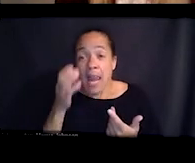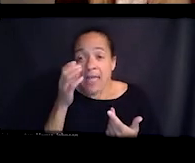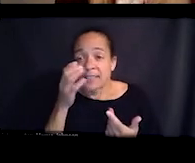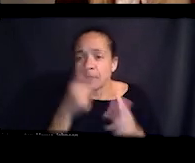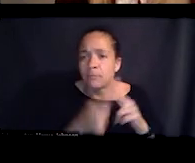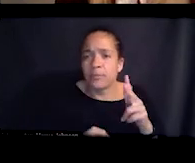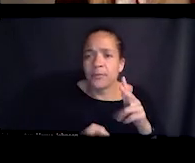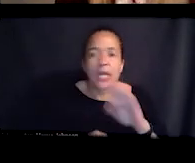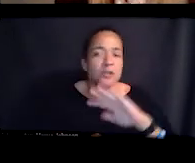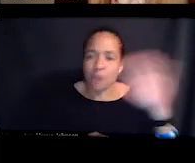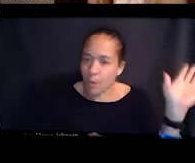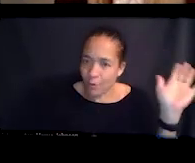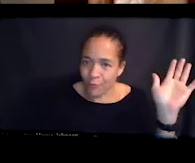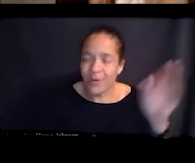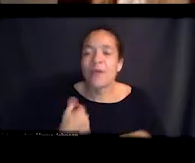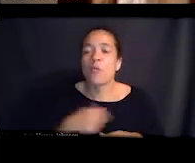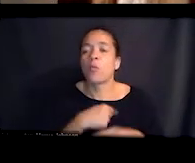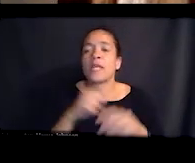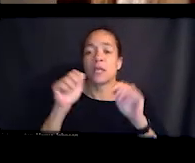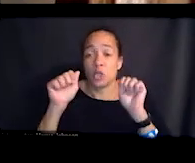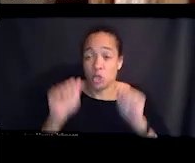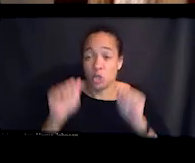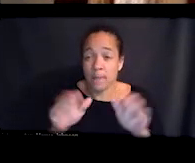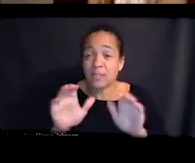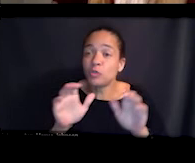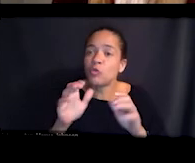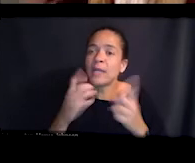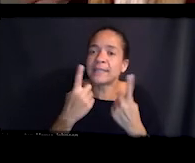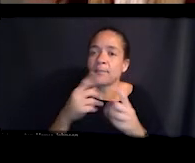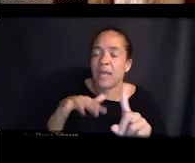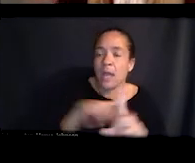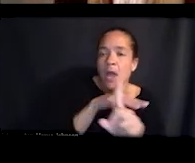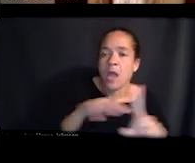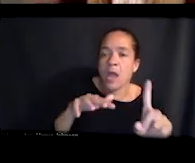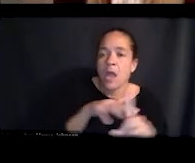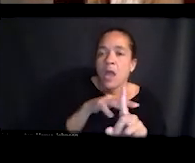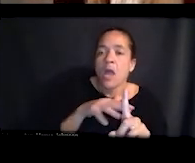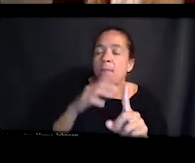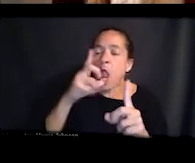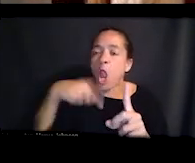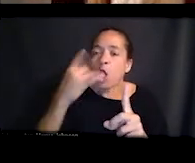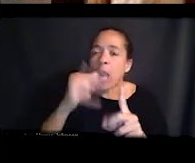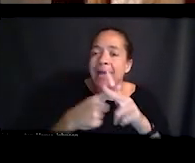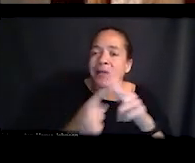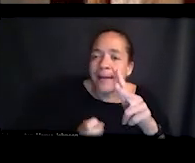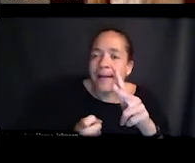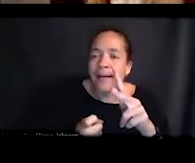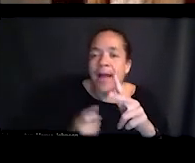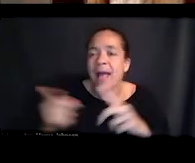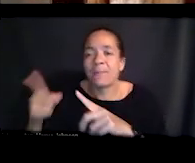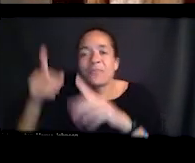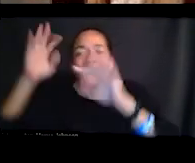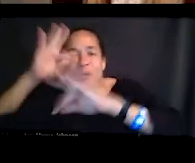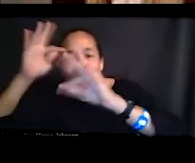in the background, but maybe they didn't know about it. So what feels like over-communication